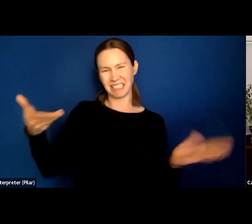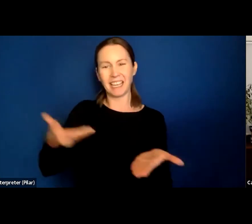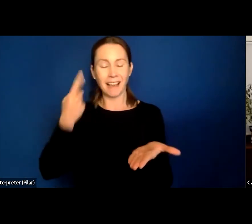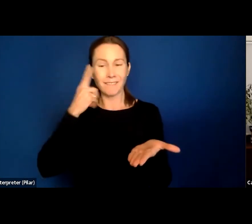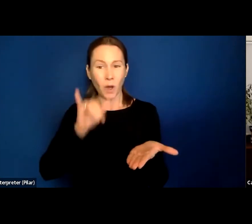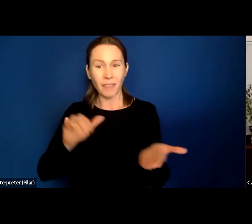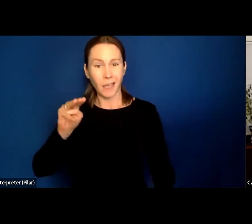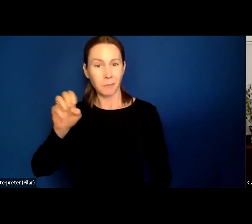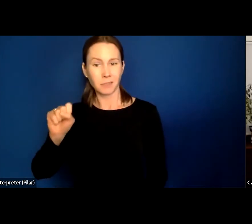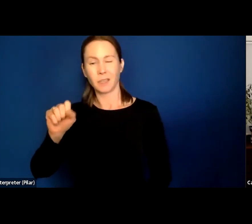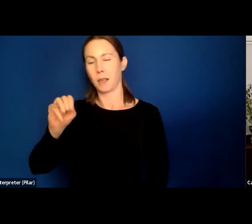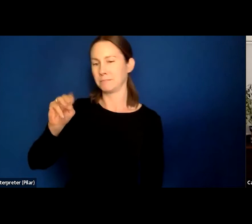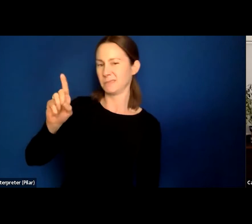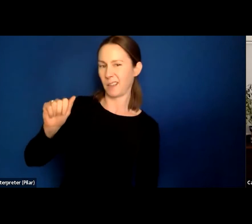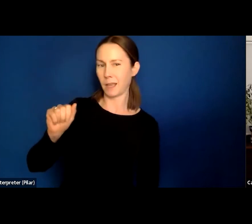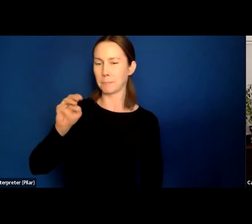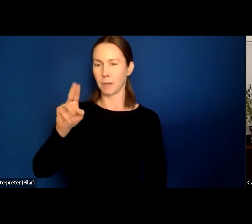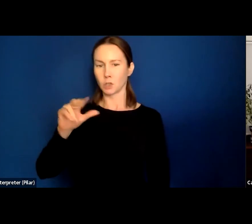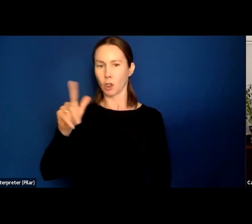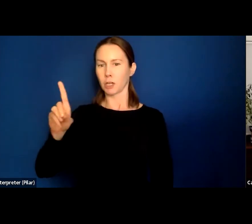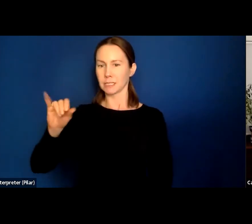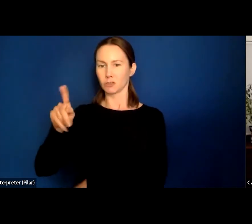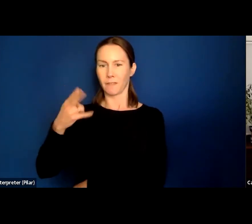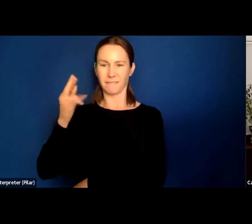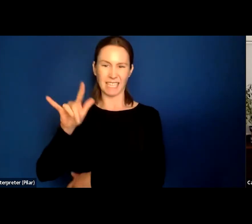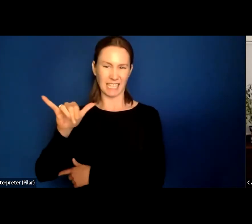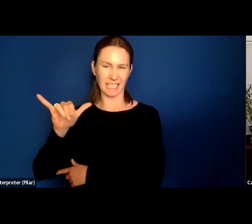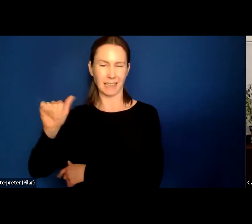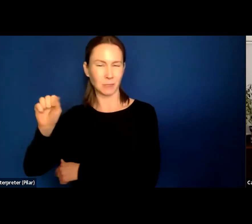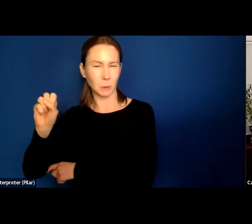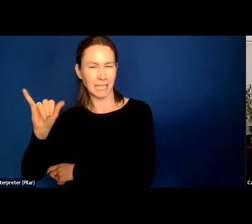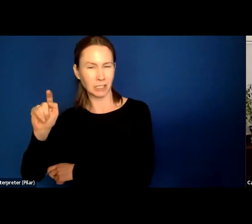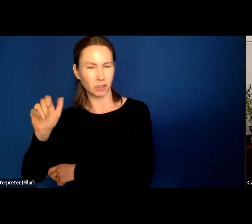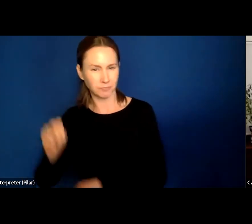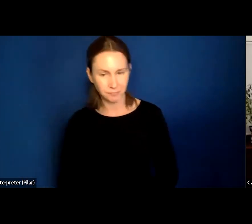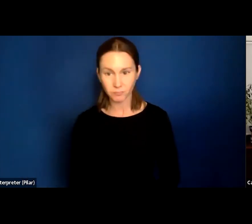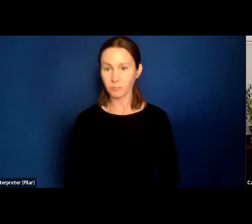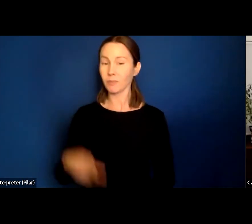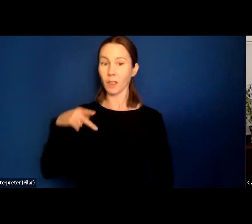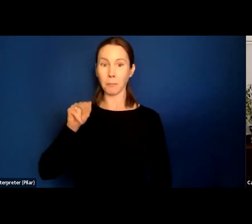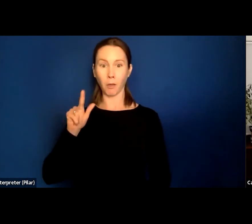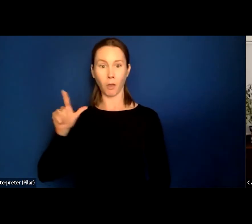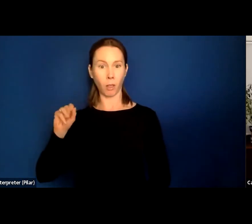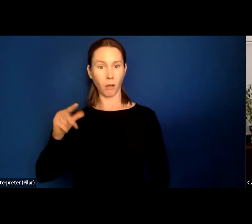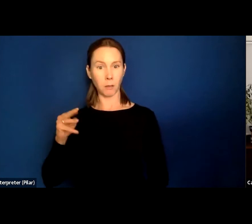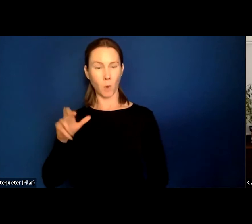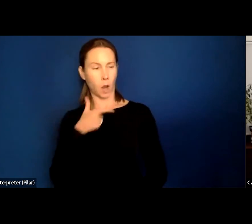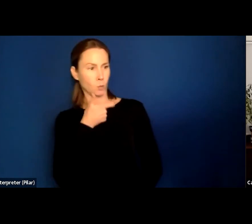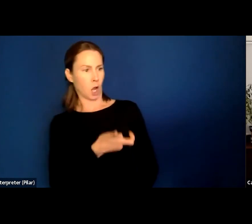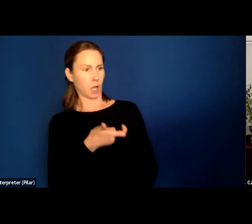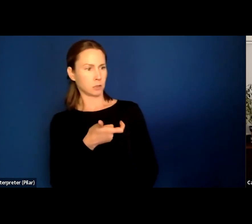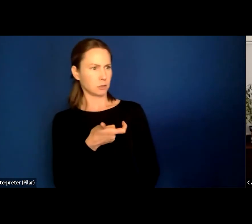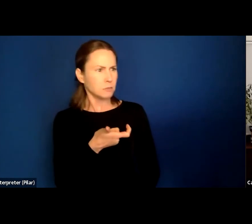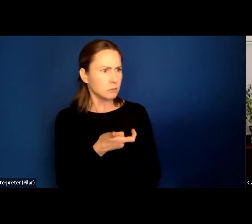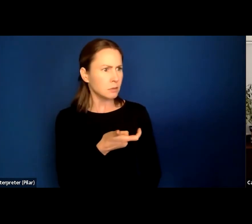Association, or the MDA. And watching these programs, scholar activist Paul Longmore saw visions of himself